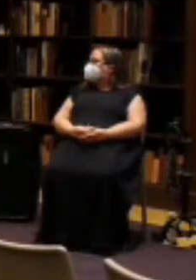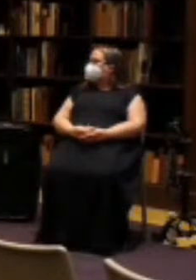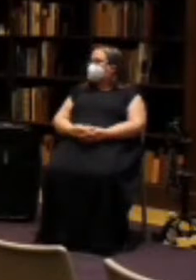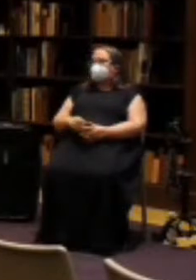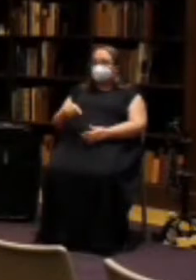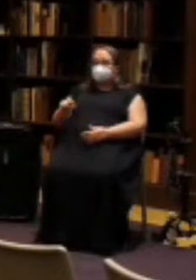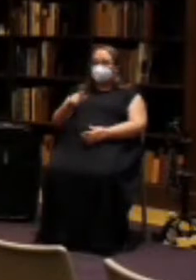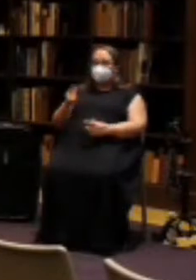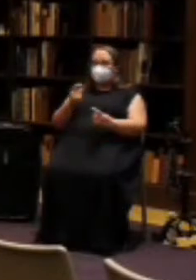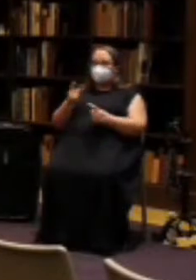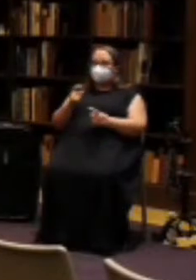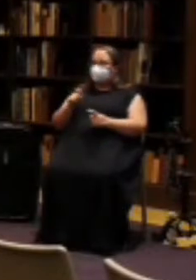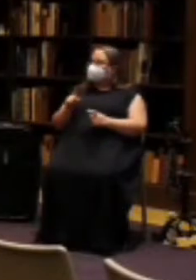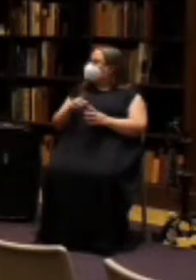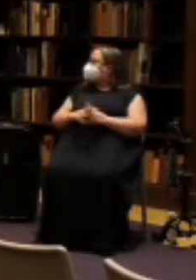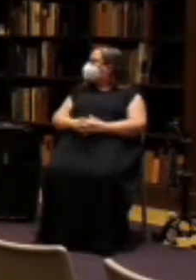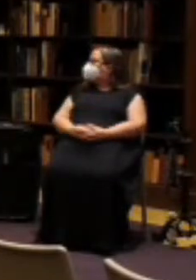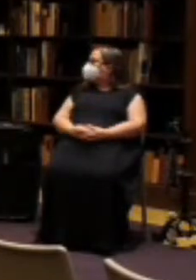Great.